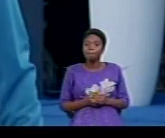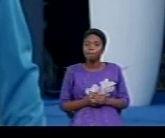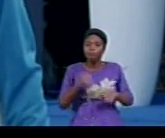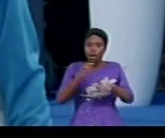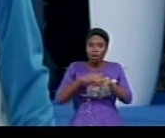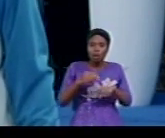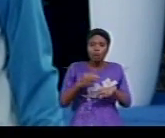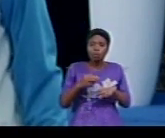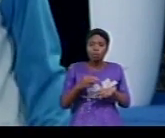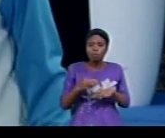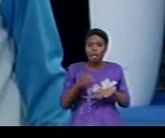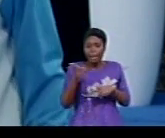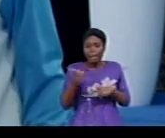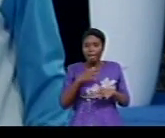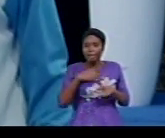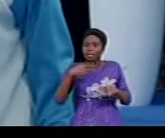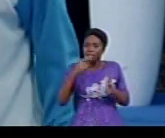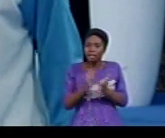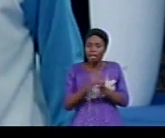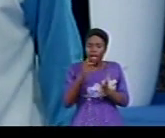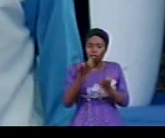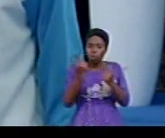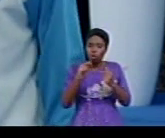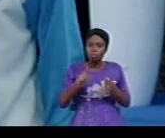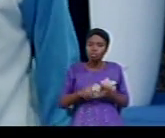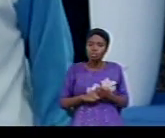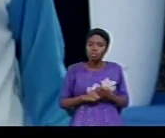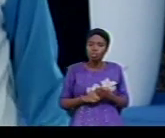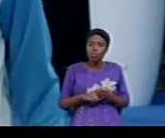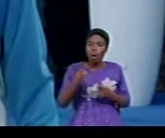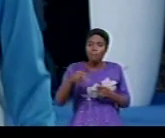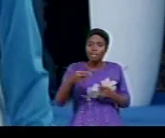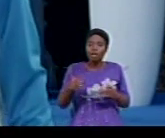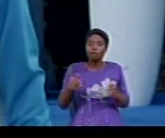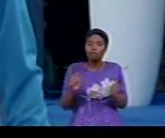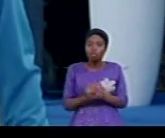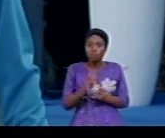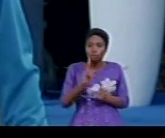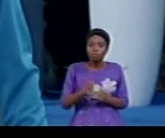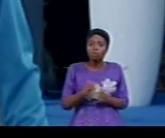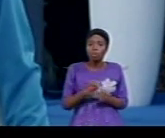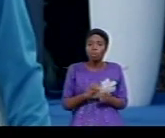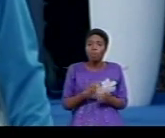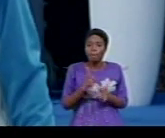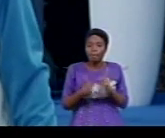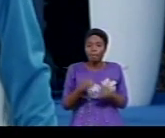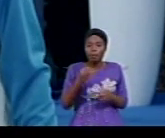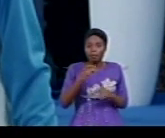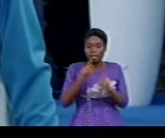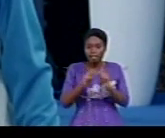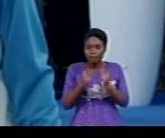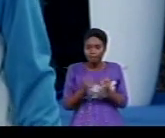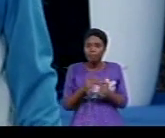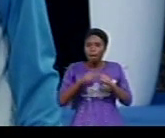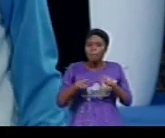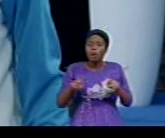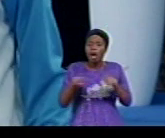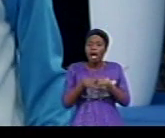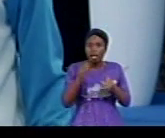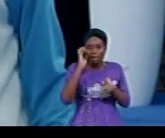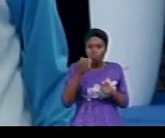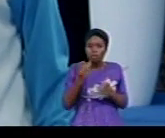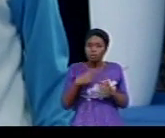said, I should come to Port Harcourt with two of my media team. But the way I was talking, he observed and then noted